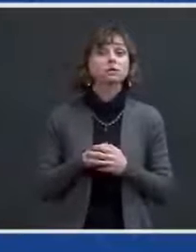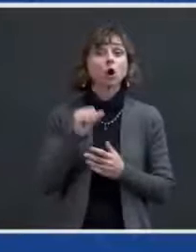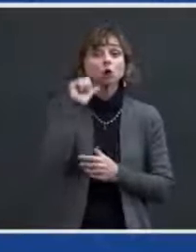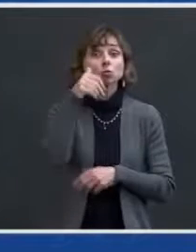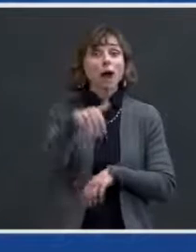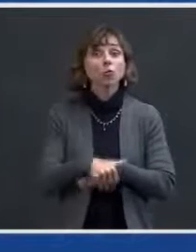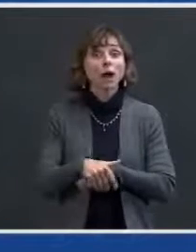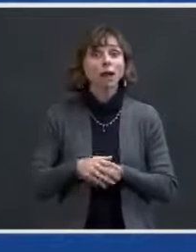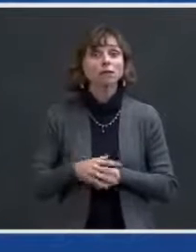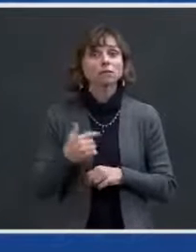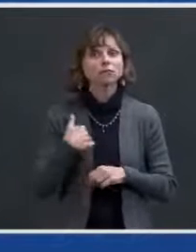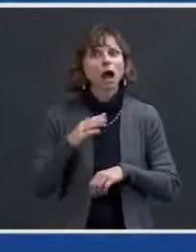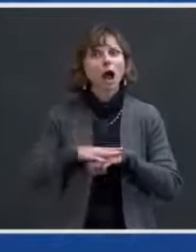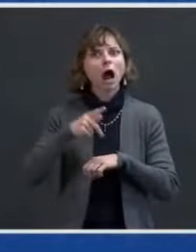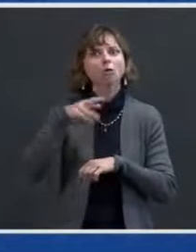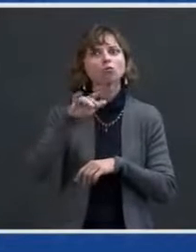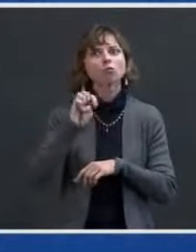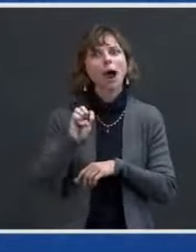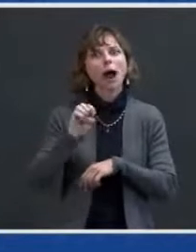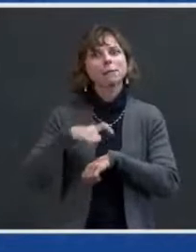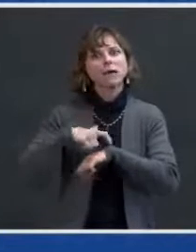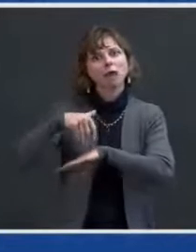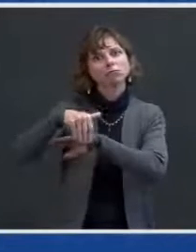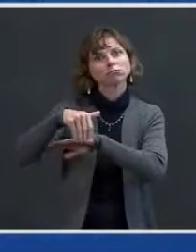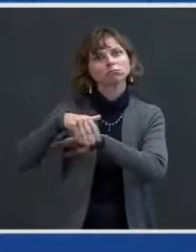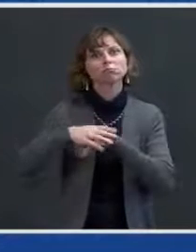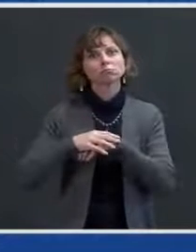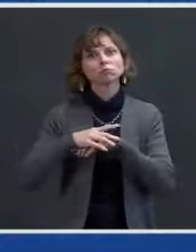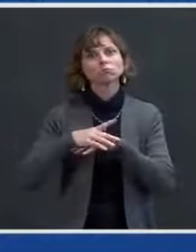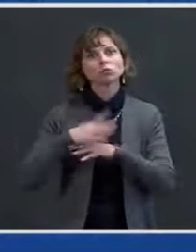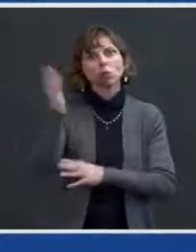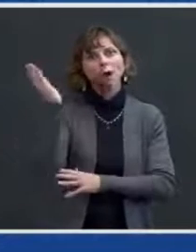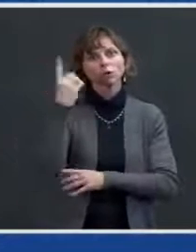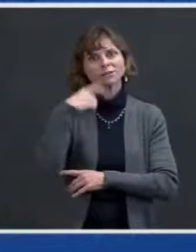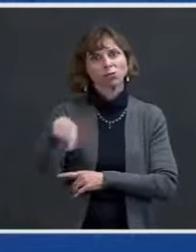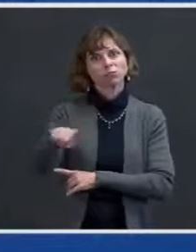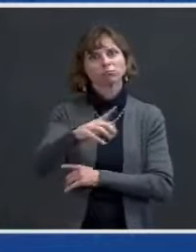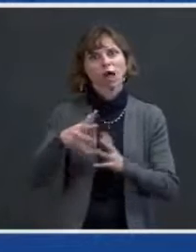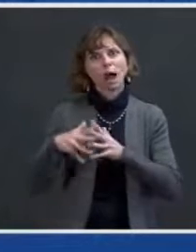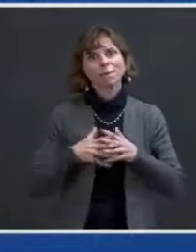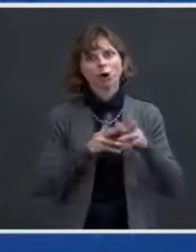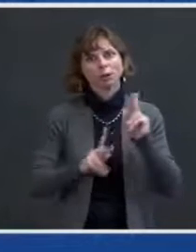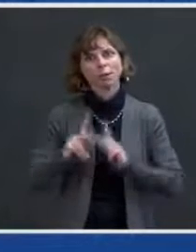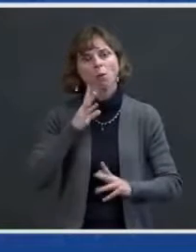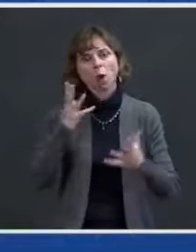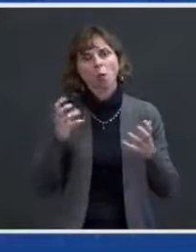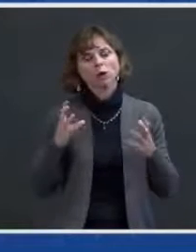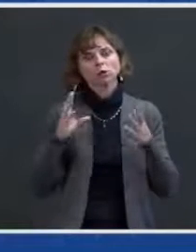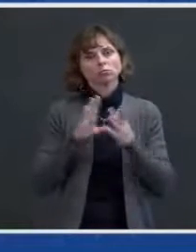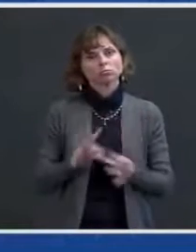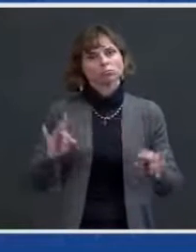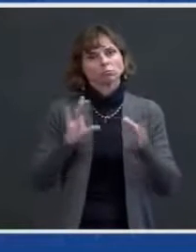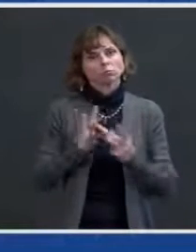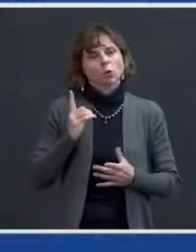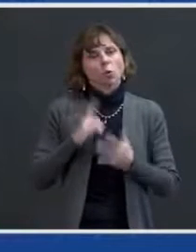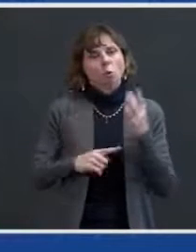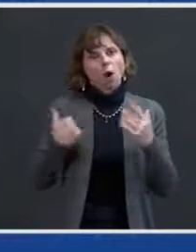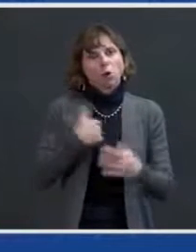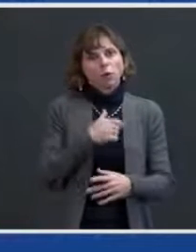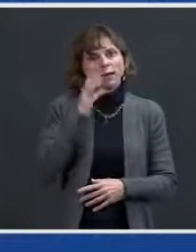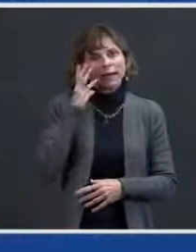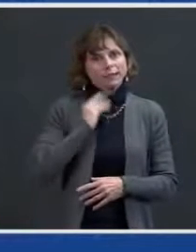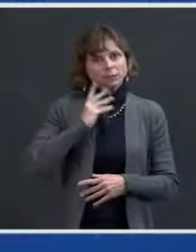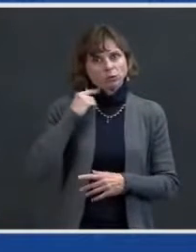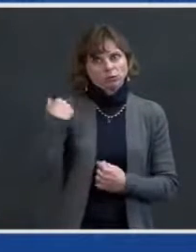I'm going in prime time address the American people and talk about what we've been through as a nation this past year. But more